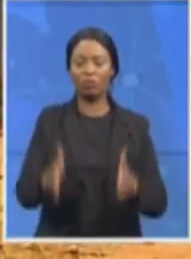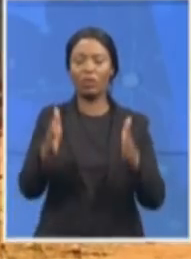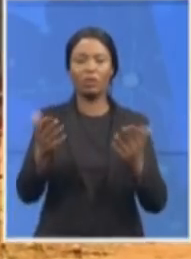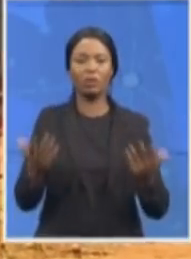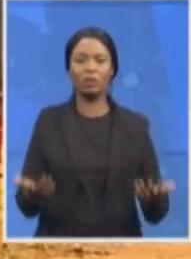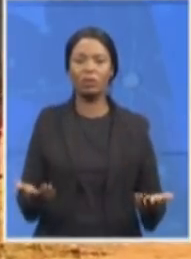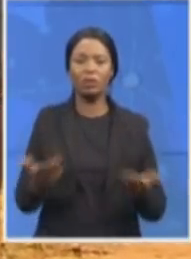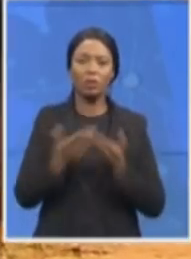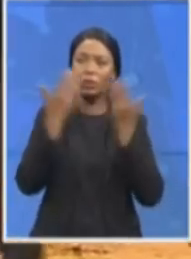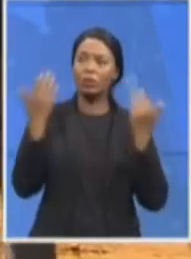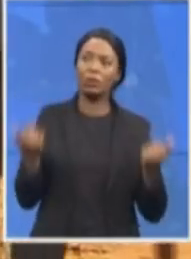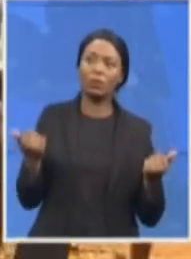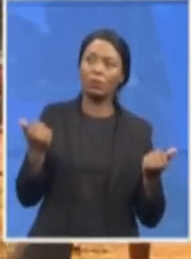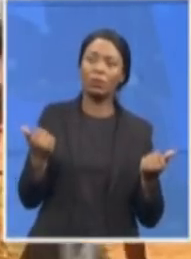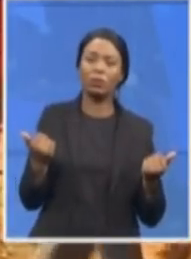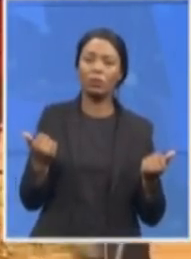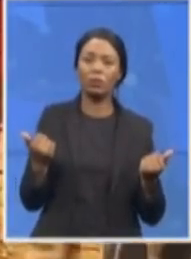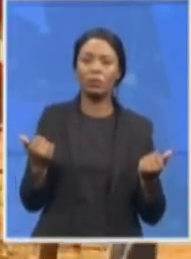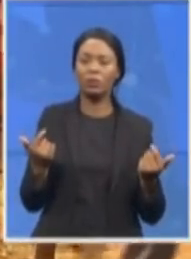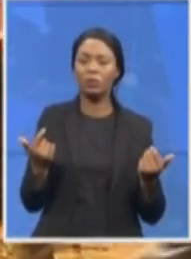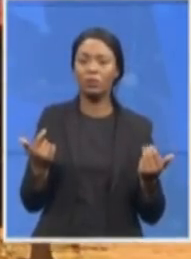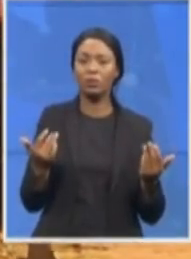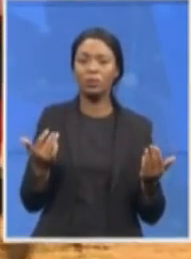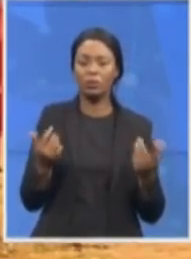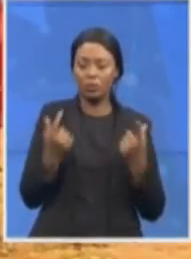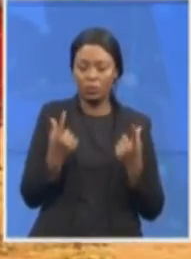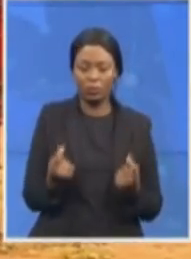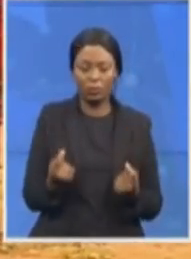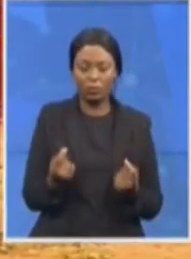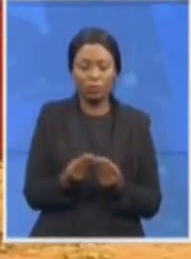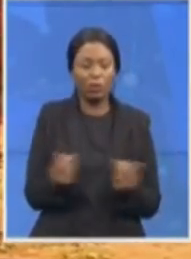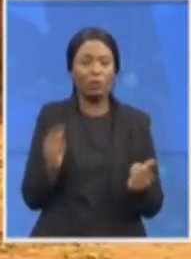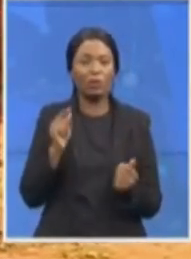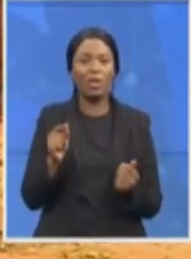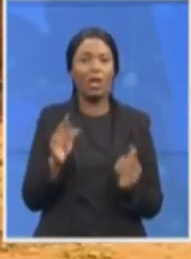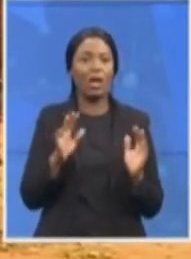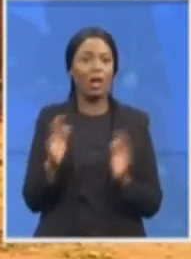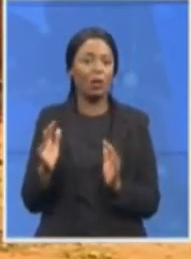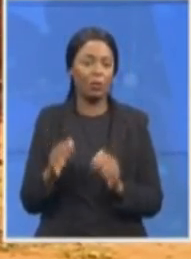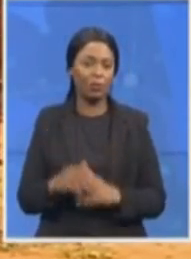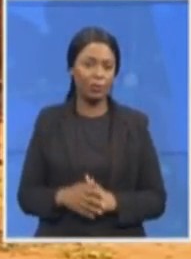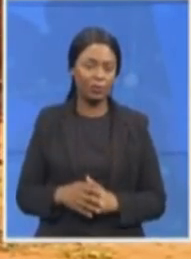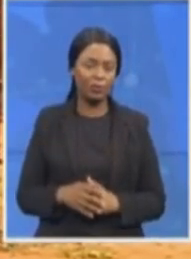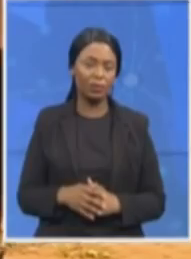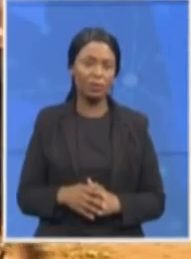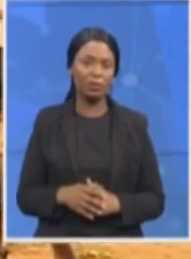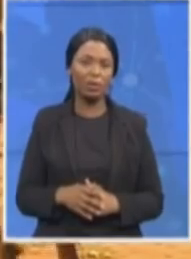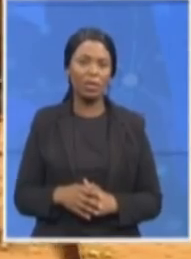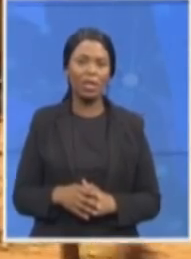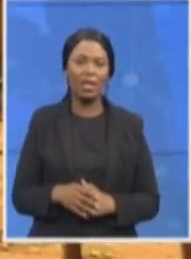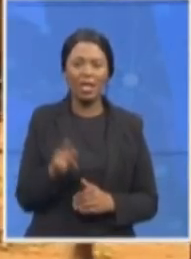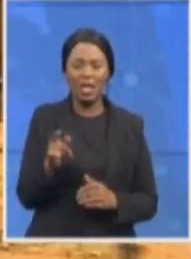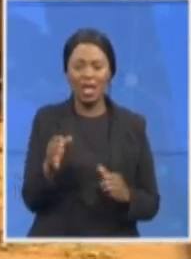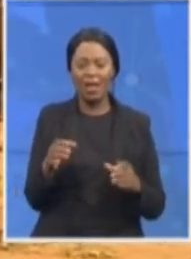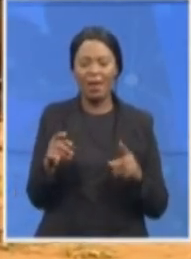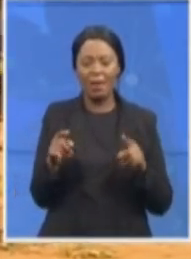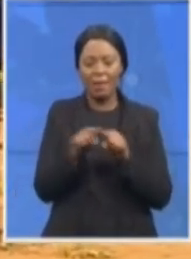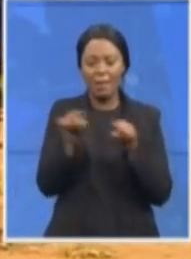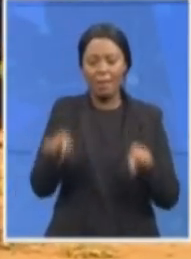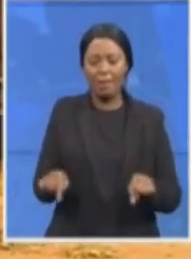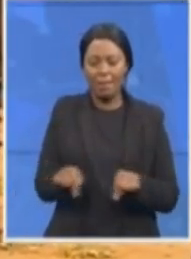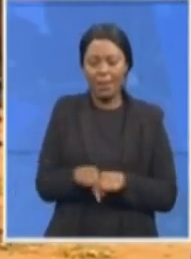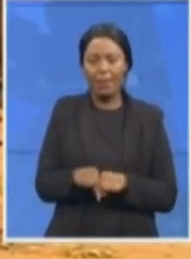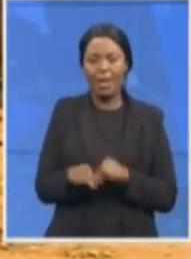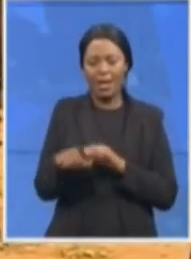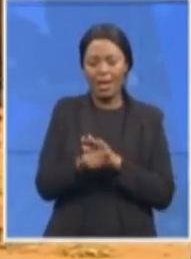like we're surrounded by veld. It's a piece of municipal land that was vacant for quite a while. It's filled with reeds. It has